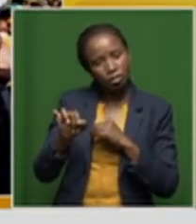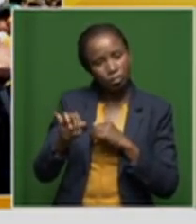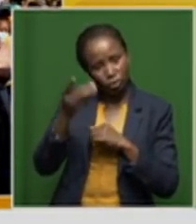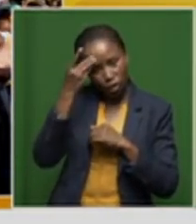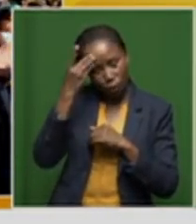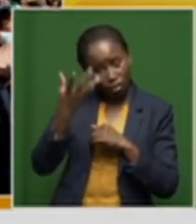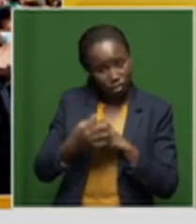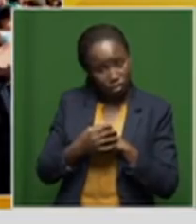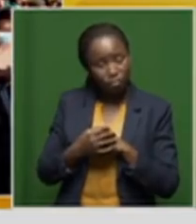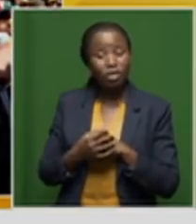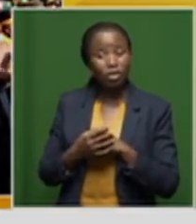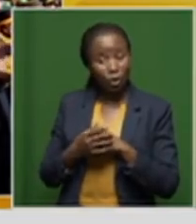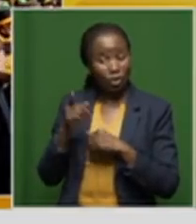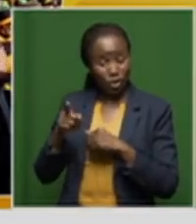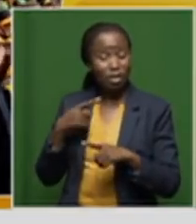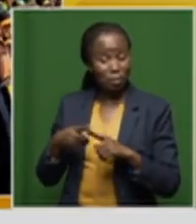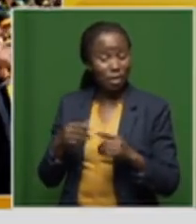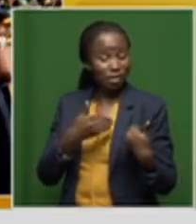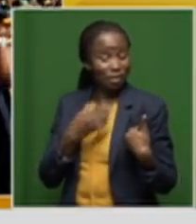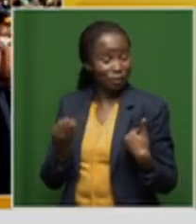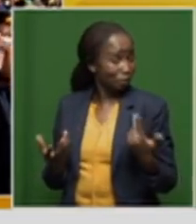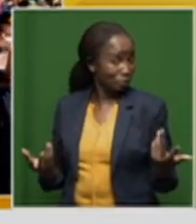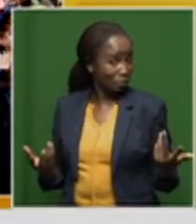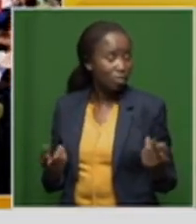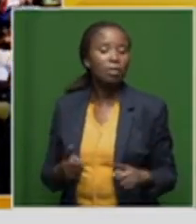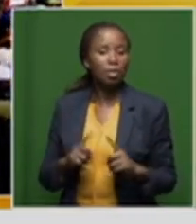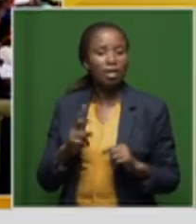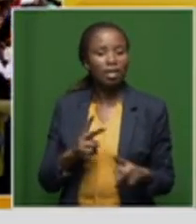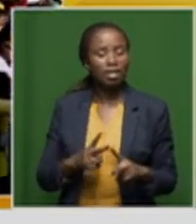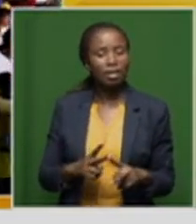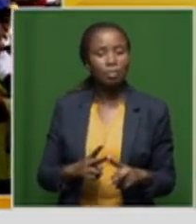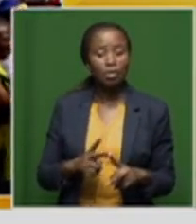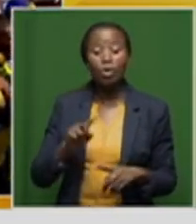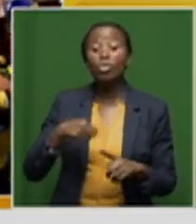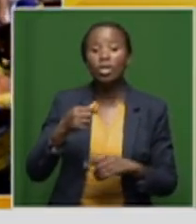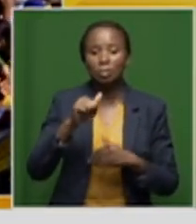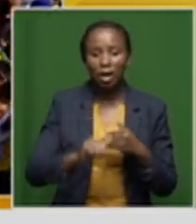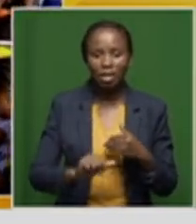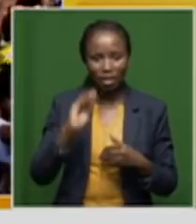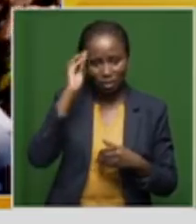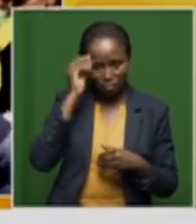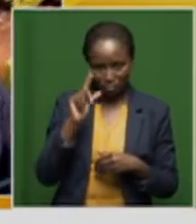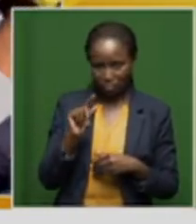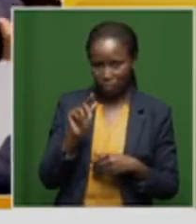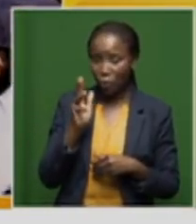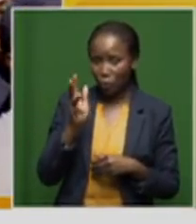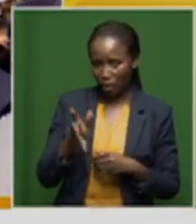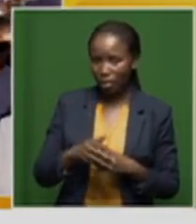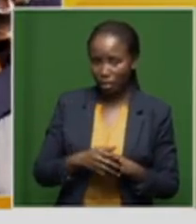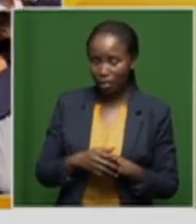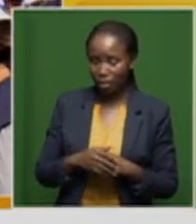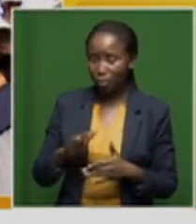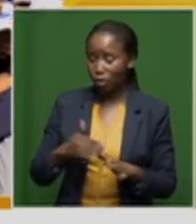so she's playing her cards safe, one might say, but I suppose in the coming months it's going to be interesting. In terms of